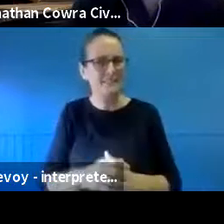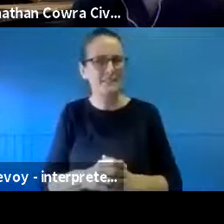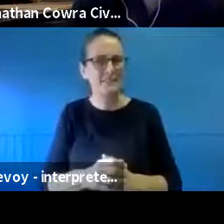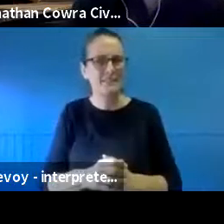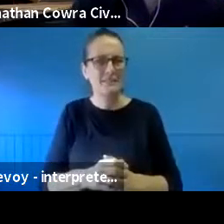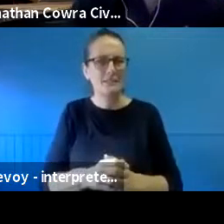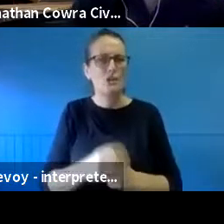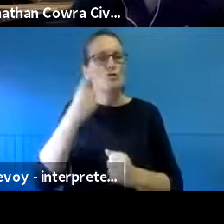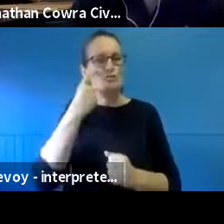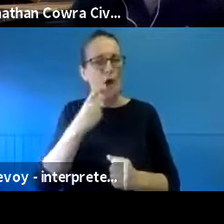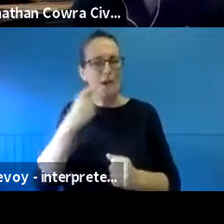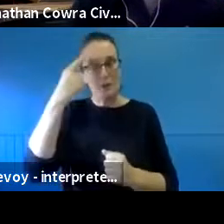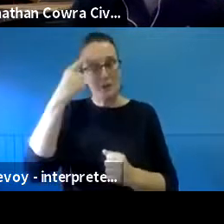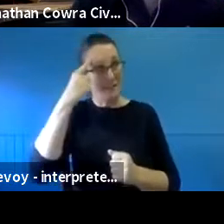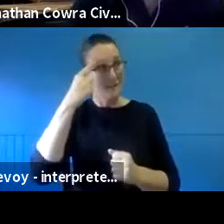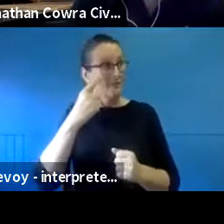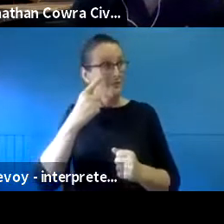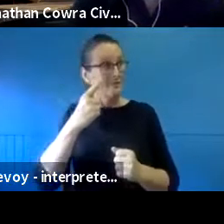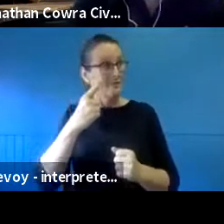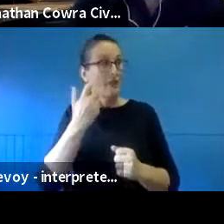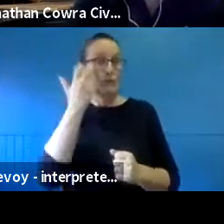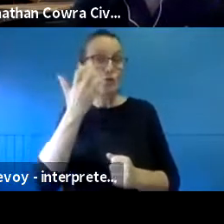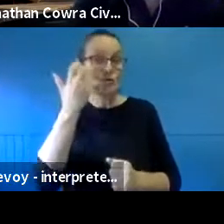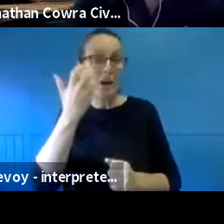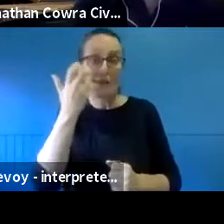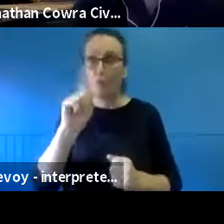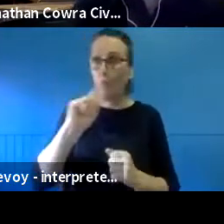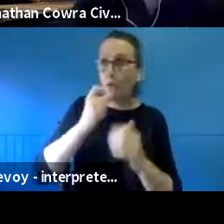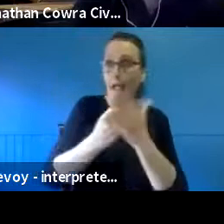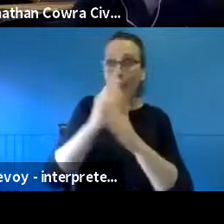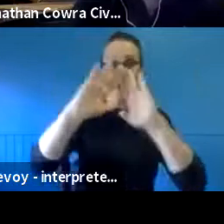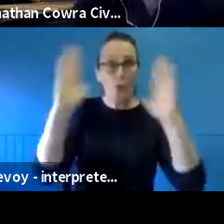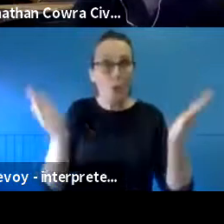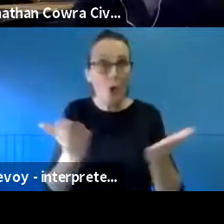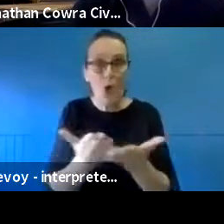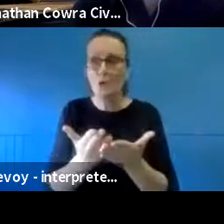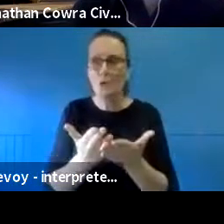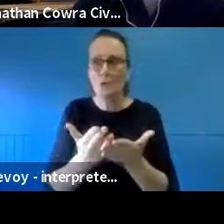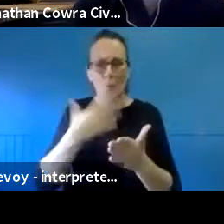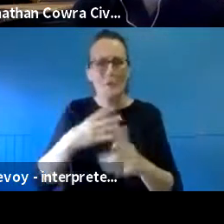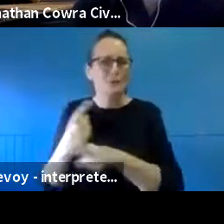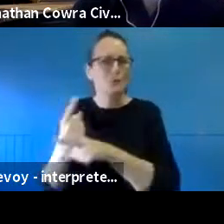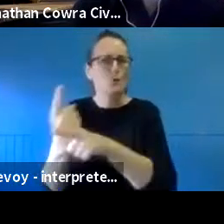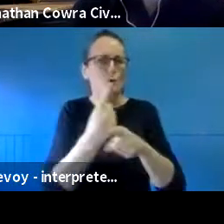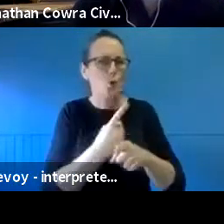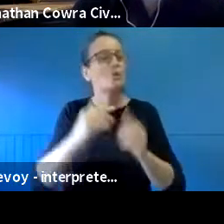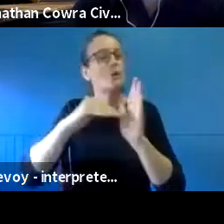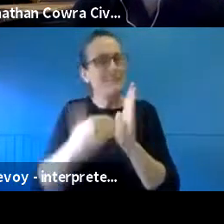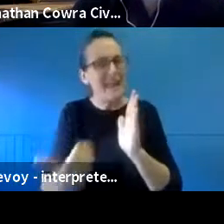kind of returning to a post-COVID world, I just don't see that happening. So now is the time to be thinking about,